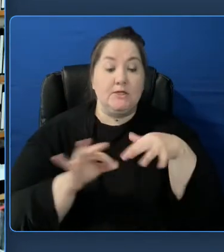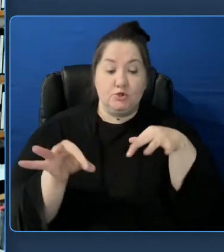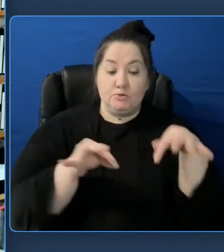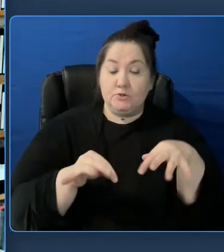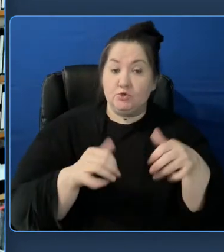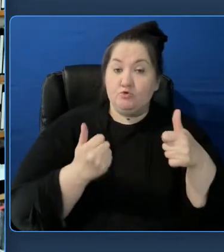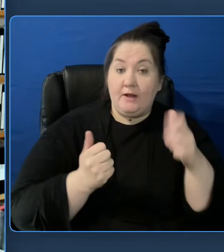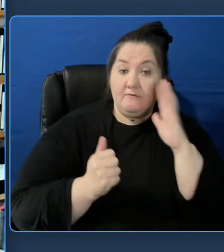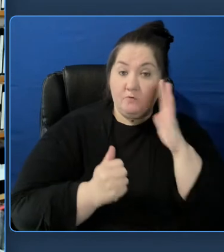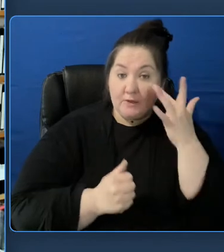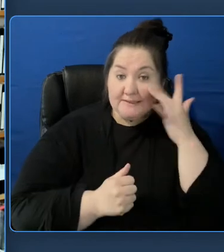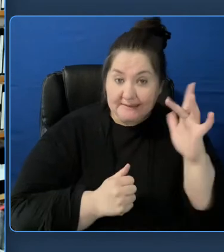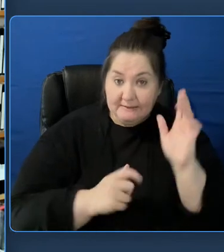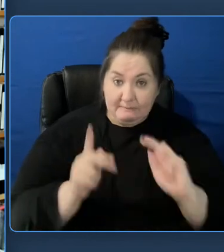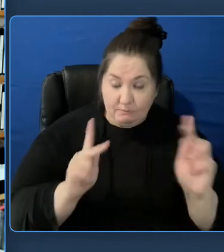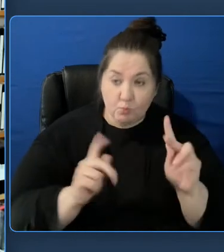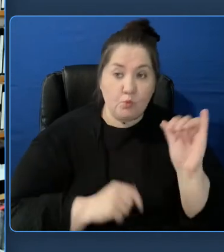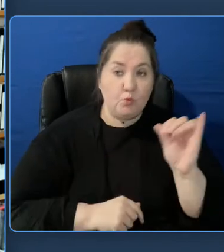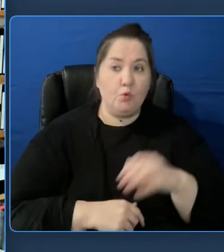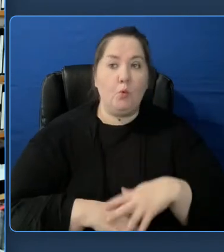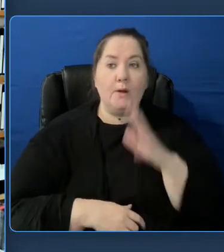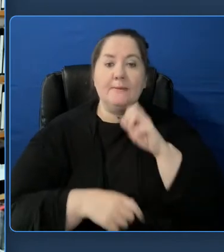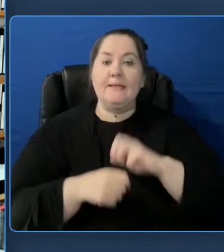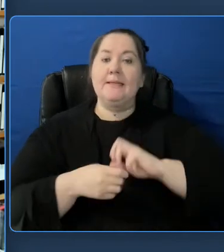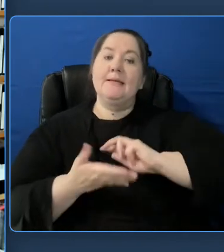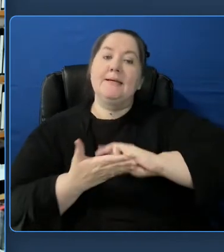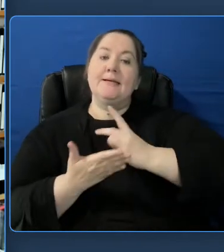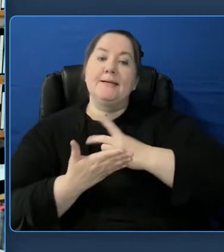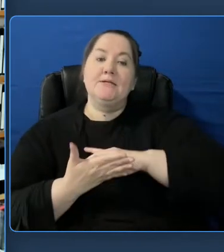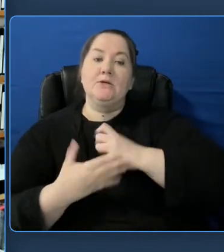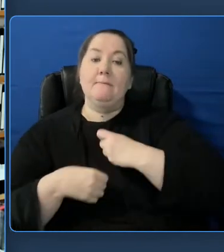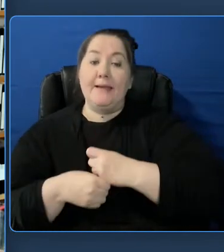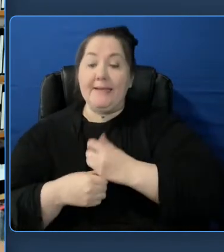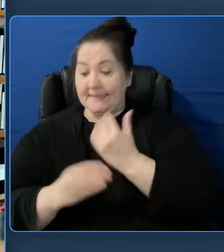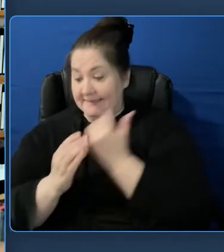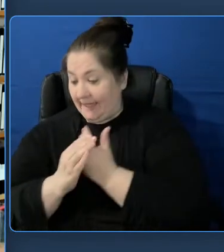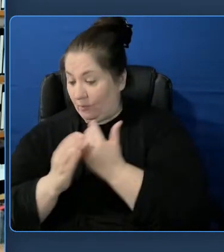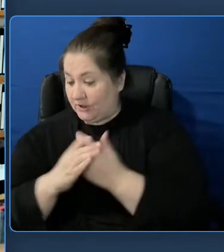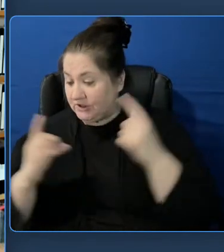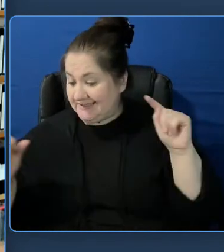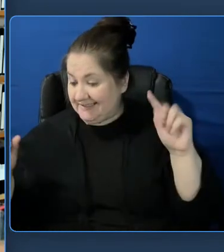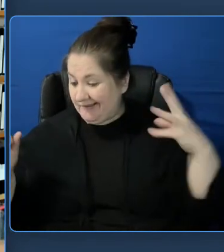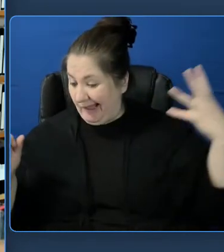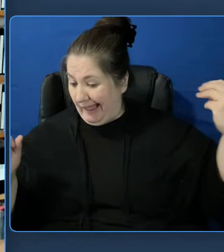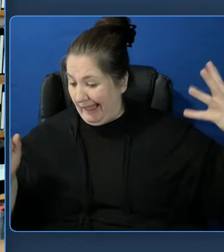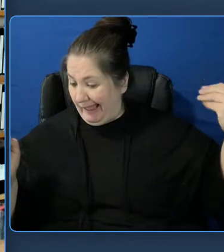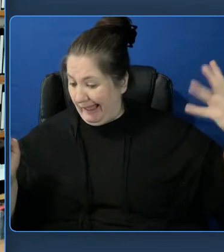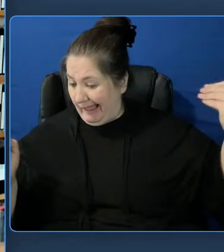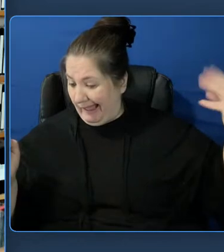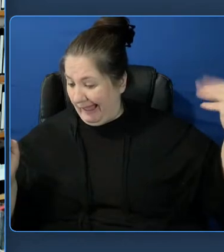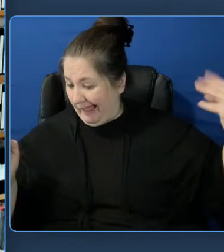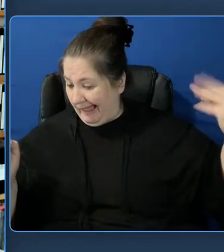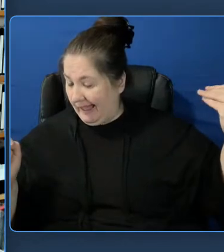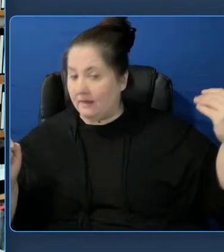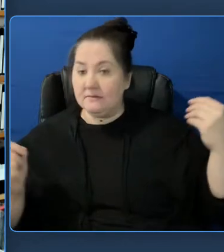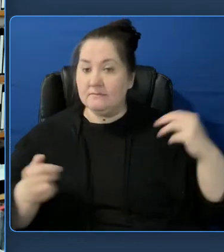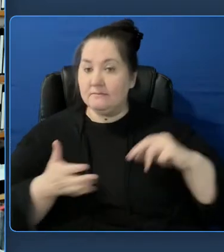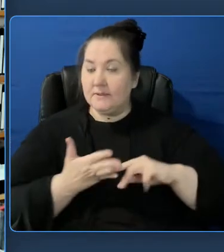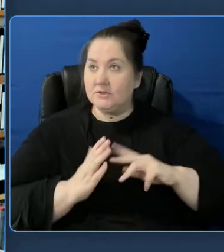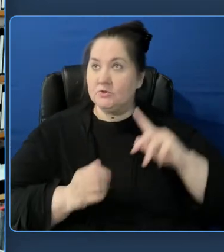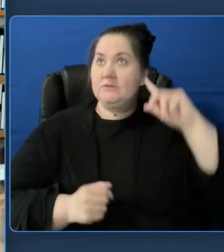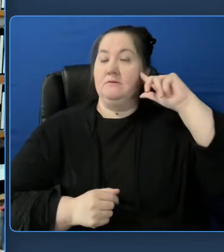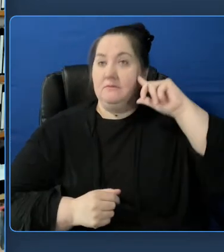description is great for sighted folks who want to be in the kitchen making a sandwich while the TV is on in the living room. You don't miss a